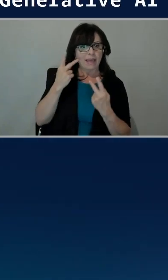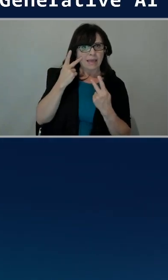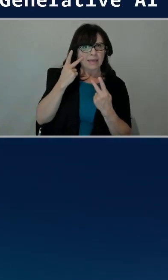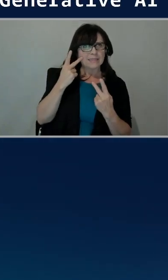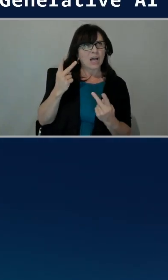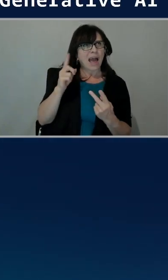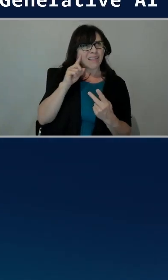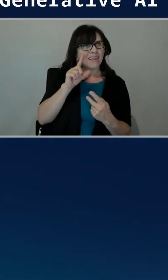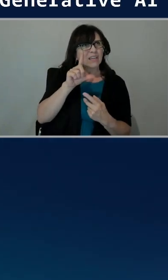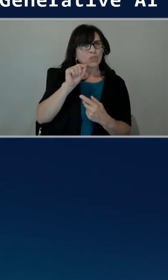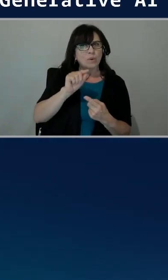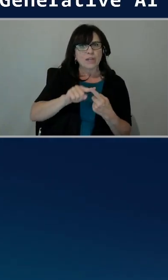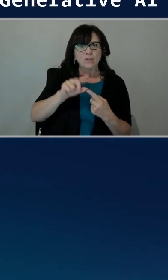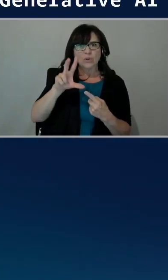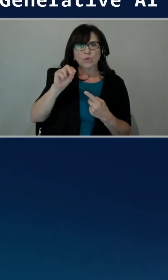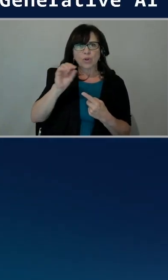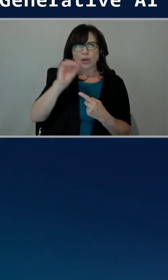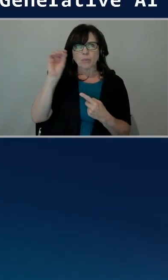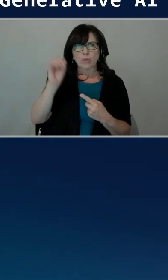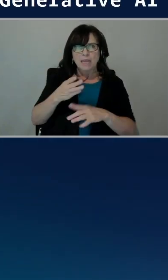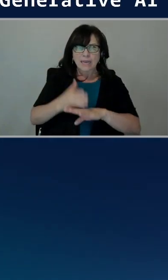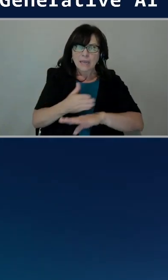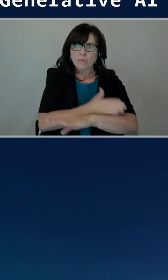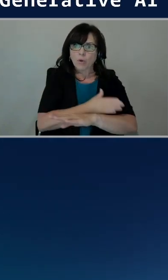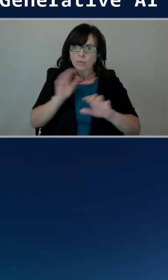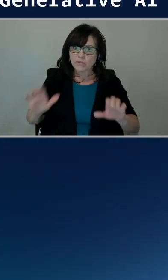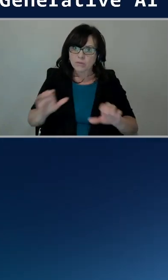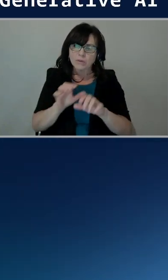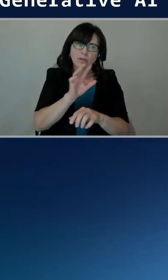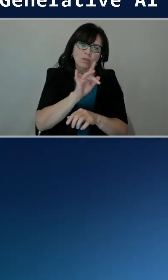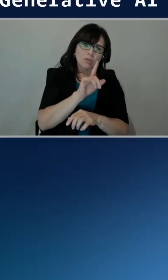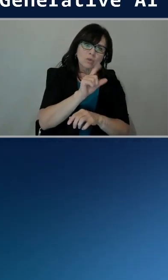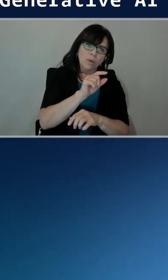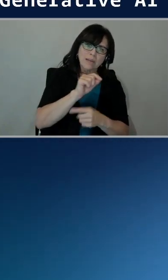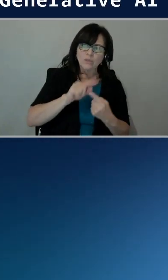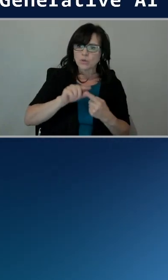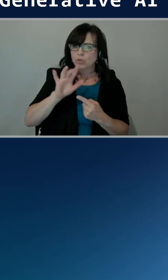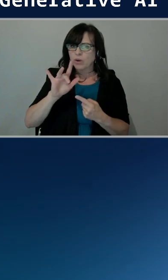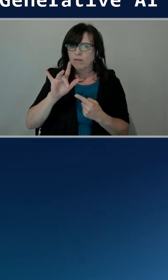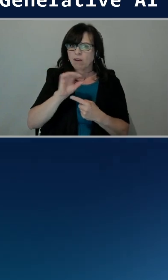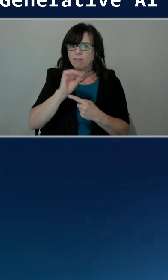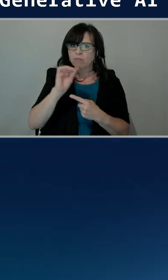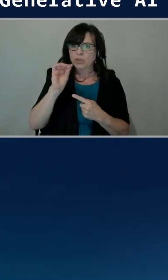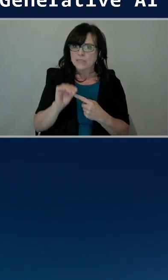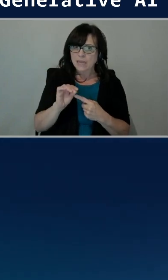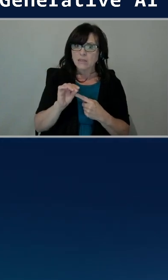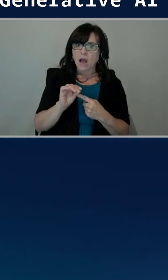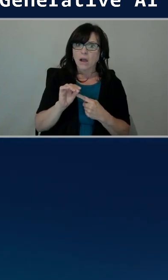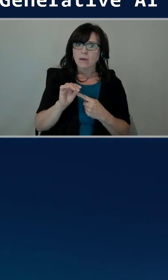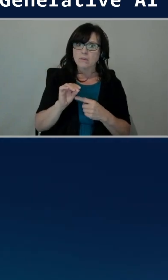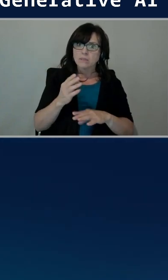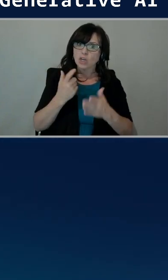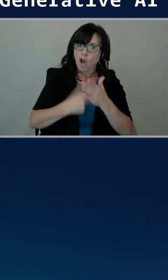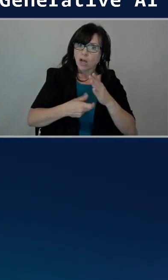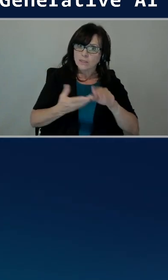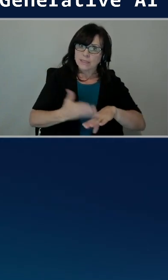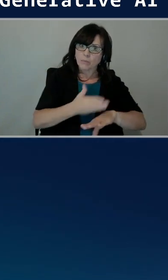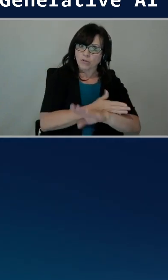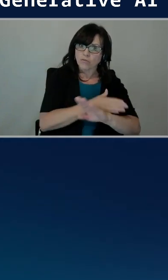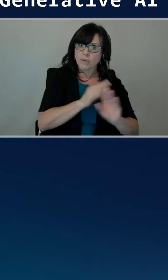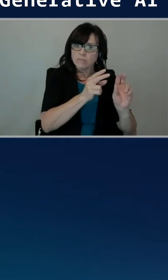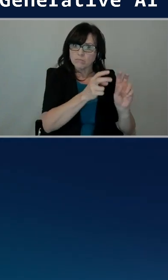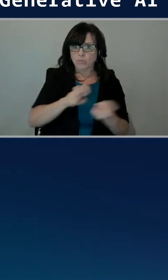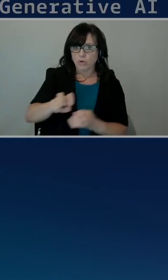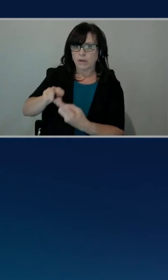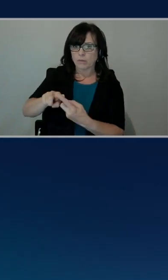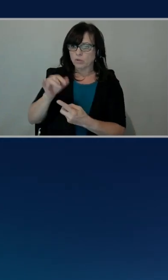to 30% performance improvement and about 25% cost improvement from moving their models to run on Graviton. So yeah. Yeah. Very nice. I'm